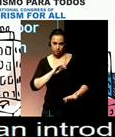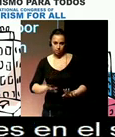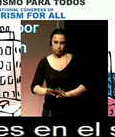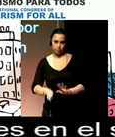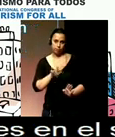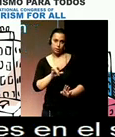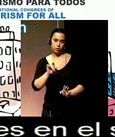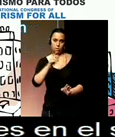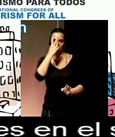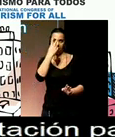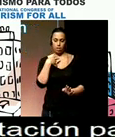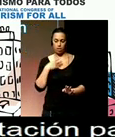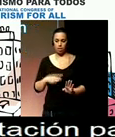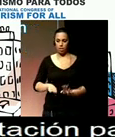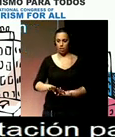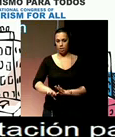better safety.